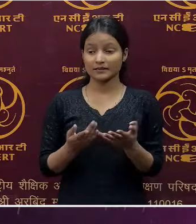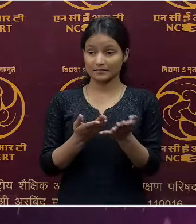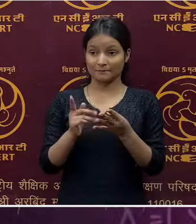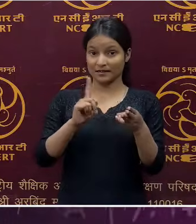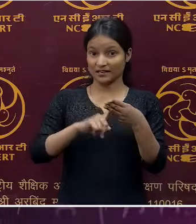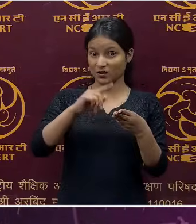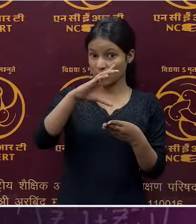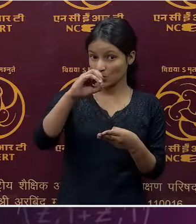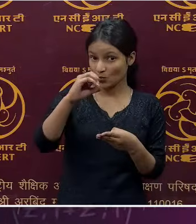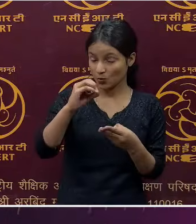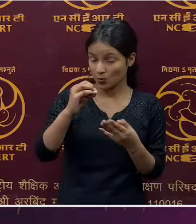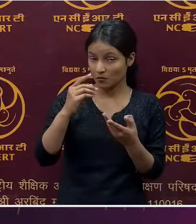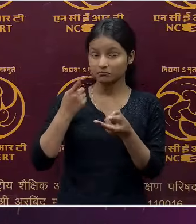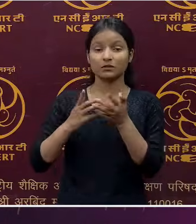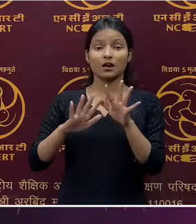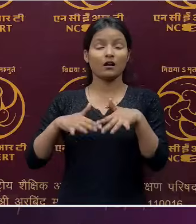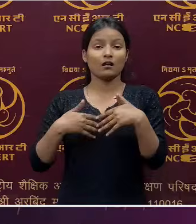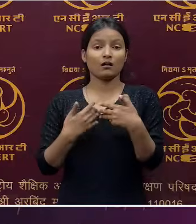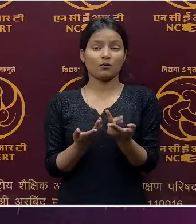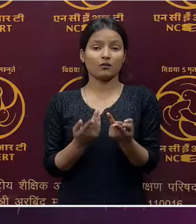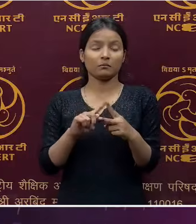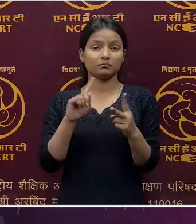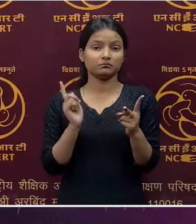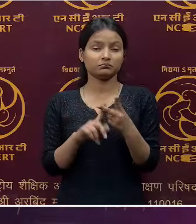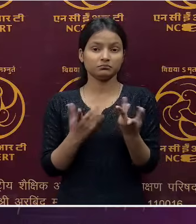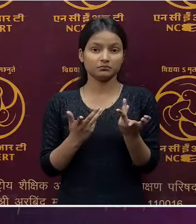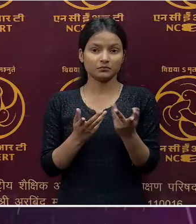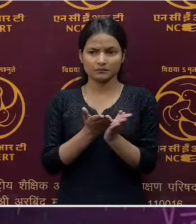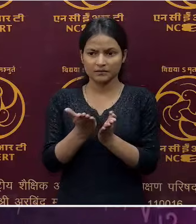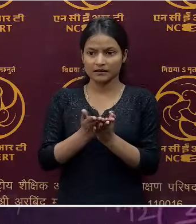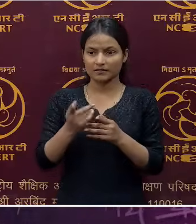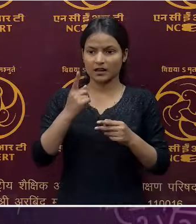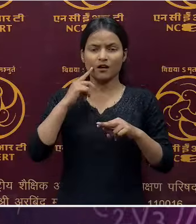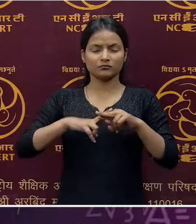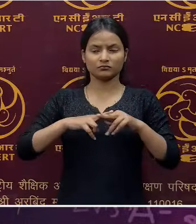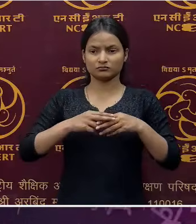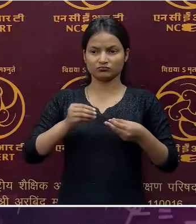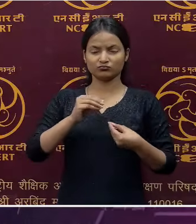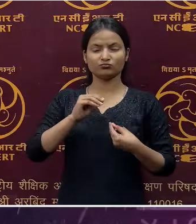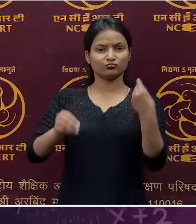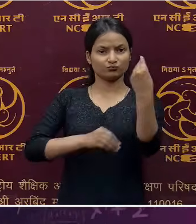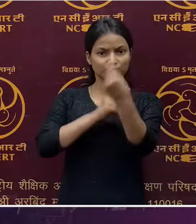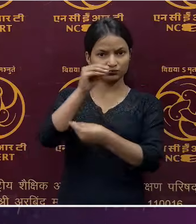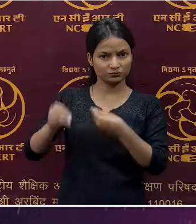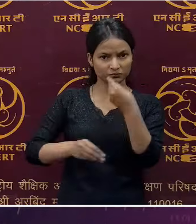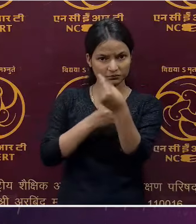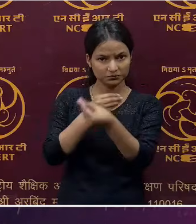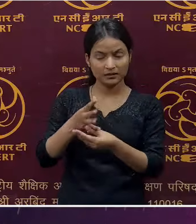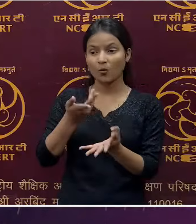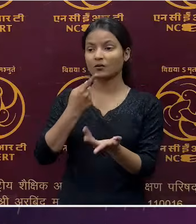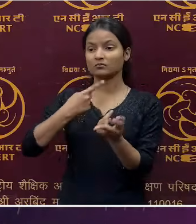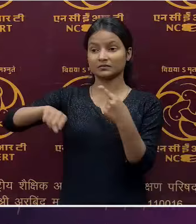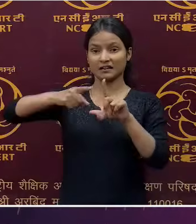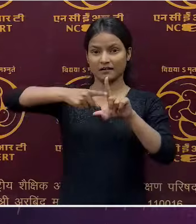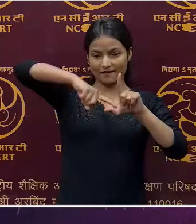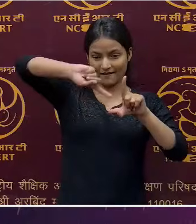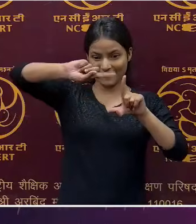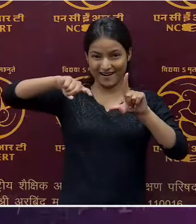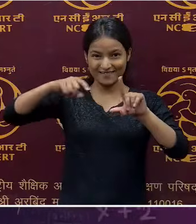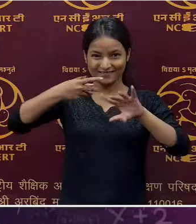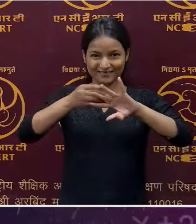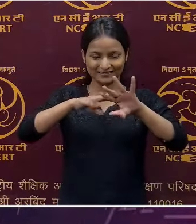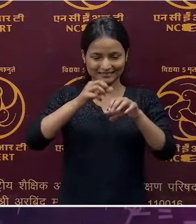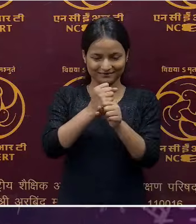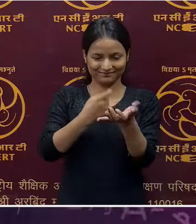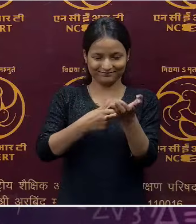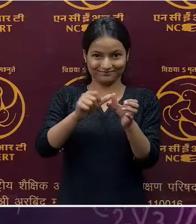economics, as we study about supply chain graphs. We want to read supply demand graphs. So we should